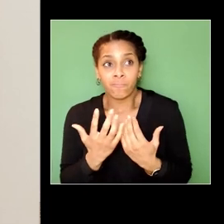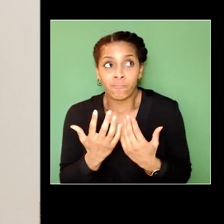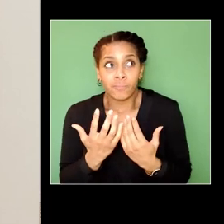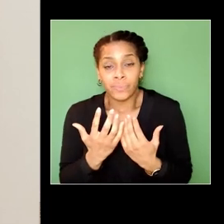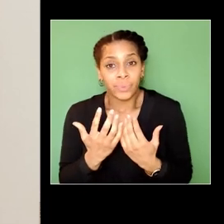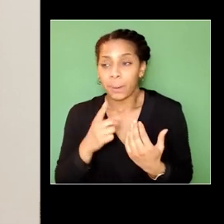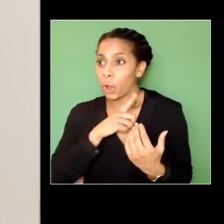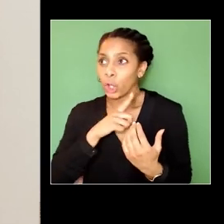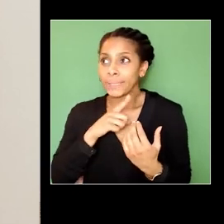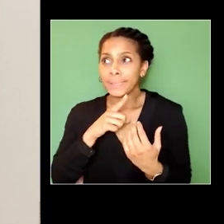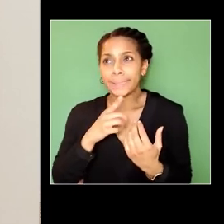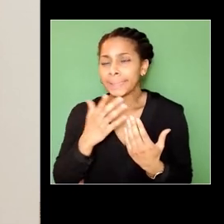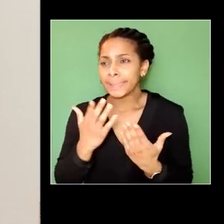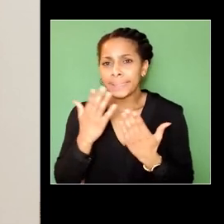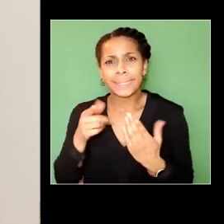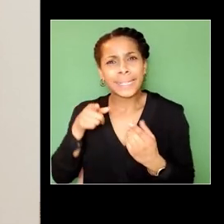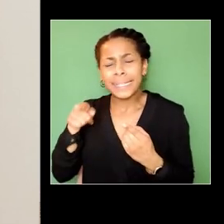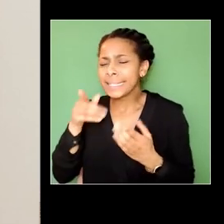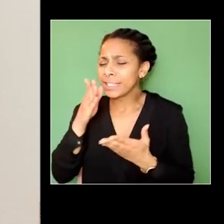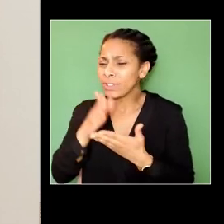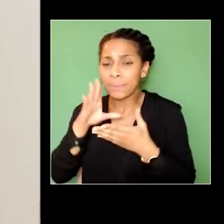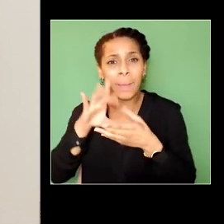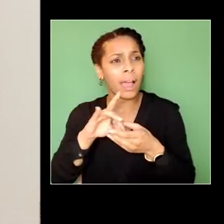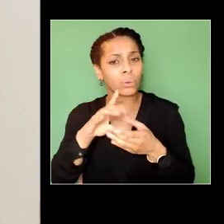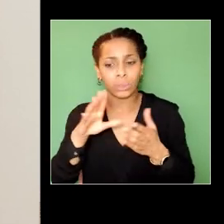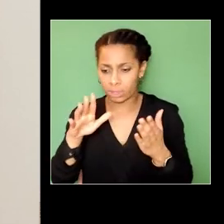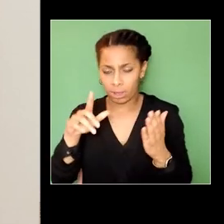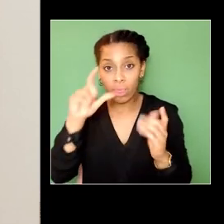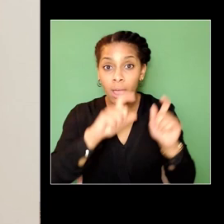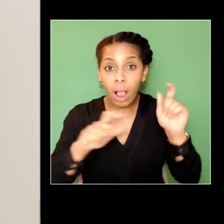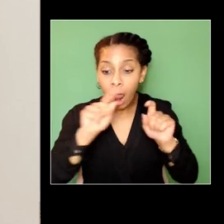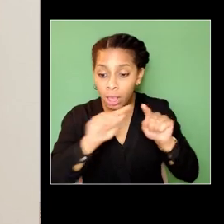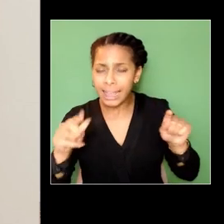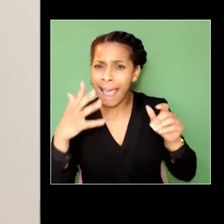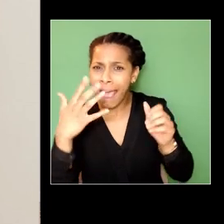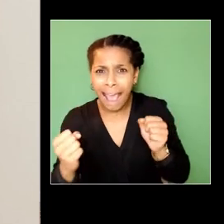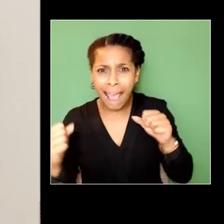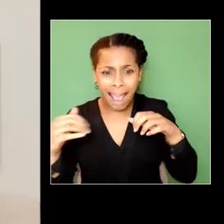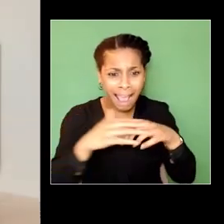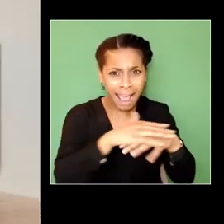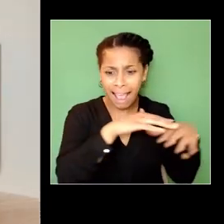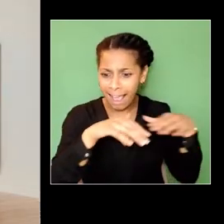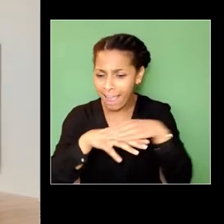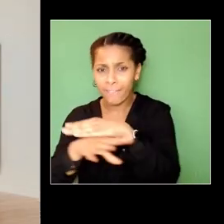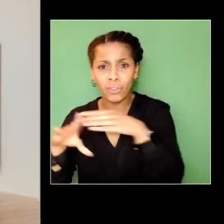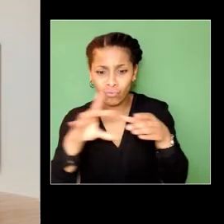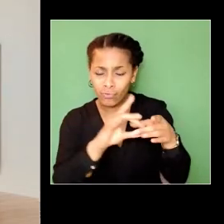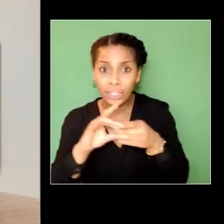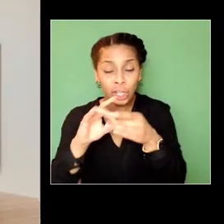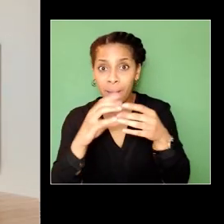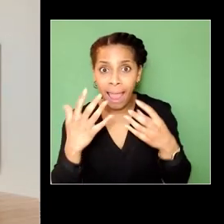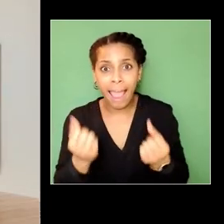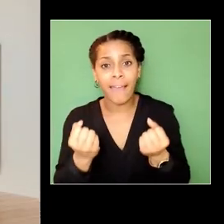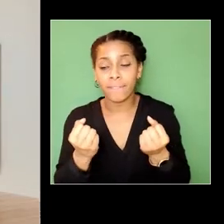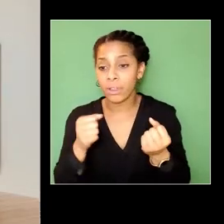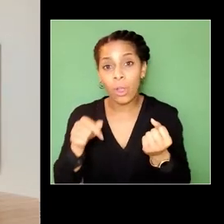it's so much about these relationships between colors. Mm-hmm. And it's so much about the fact of one